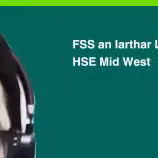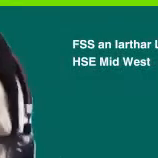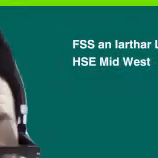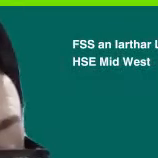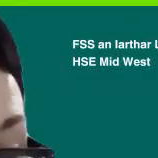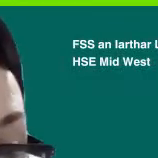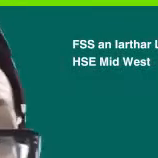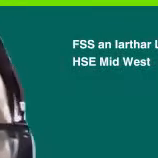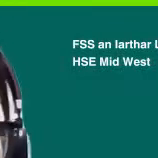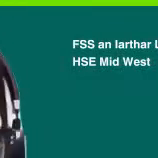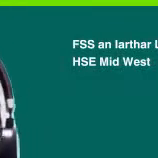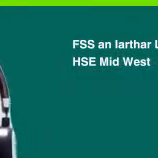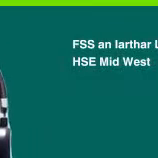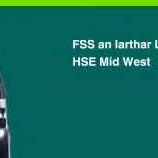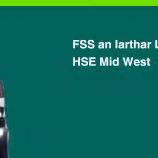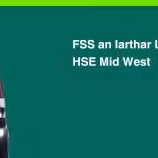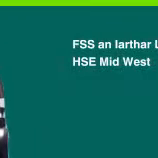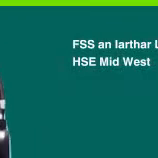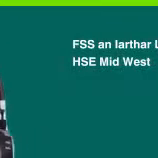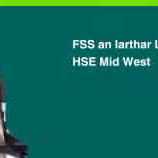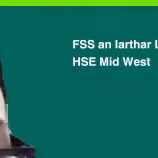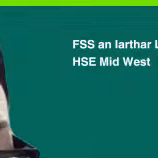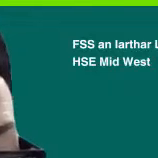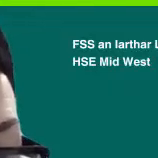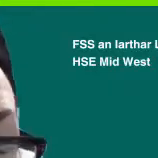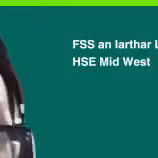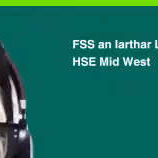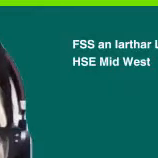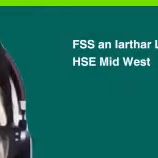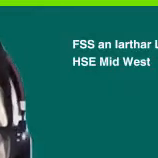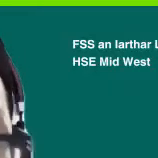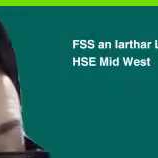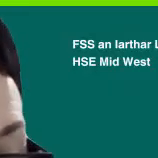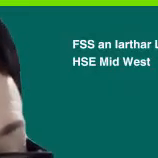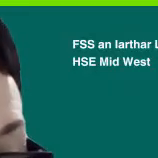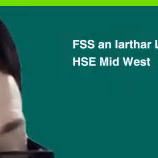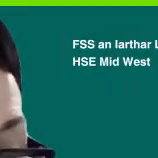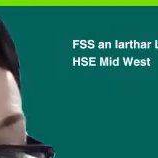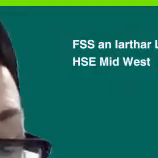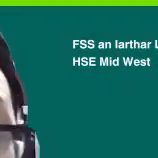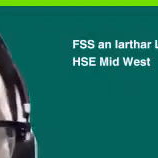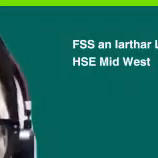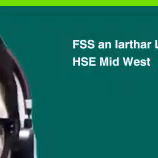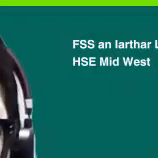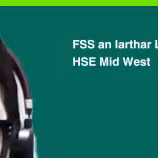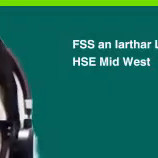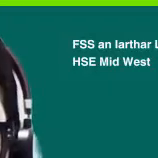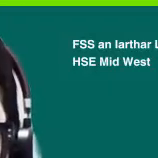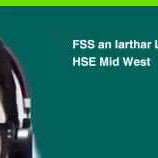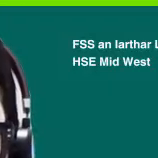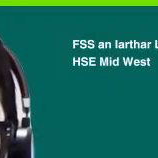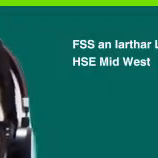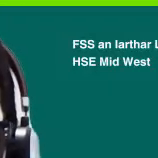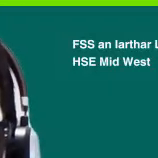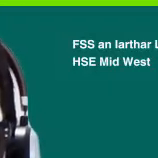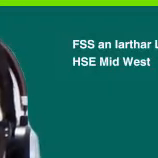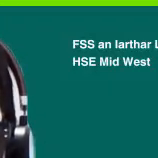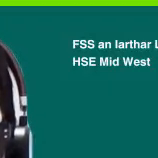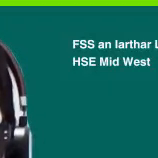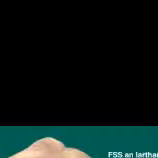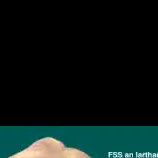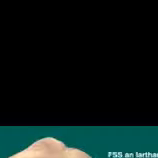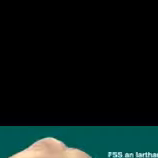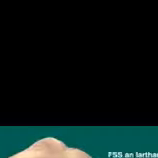clinical specialist pelvic floor physiotherapist, and Dr. Emer Farrell, senior clinical psychologist with us here